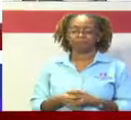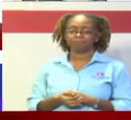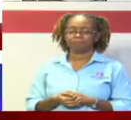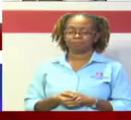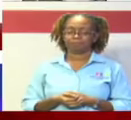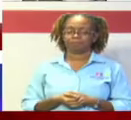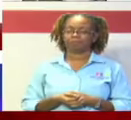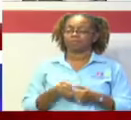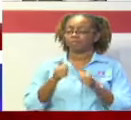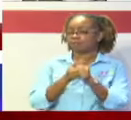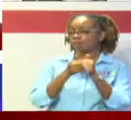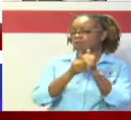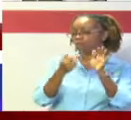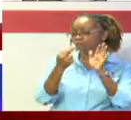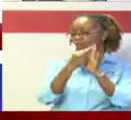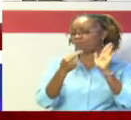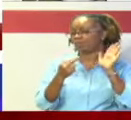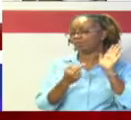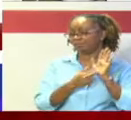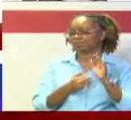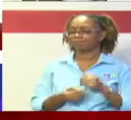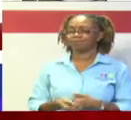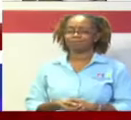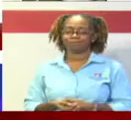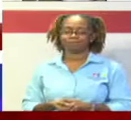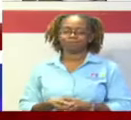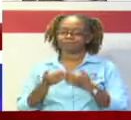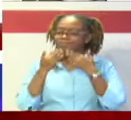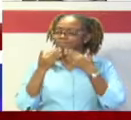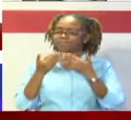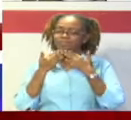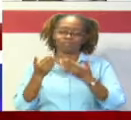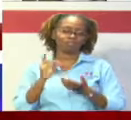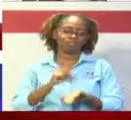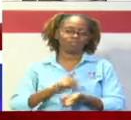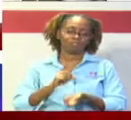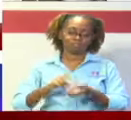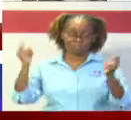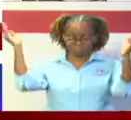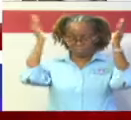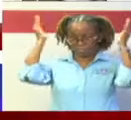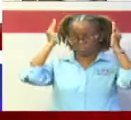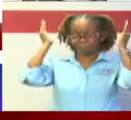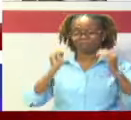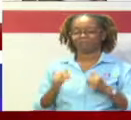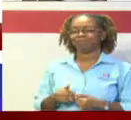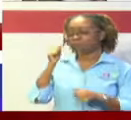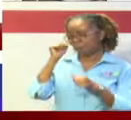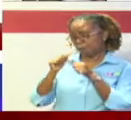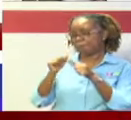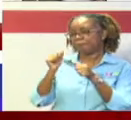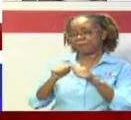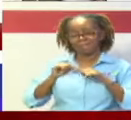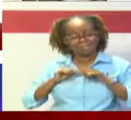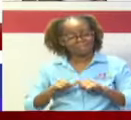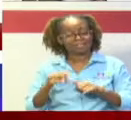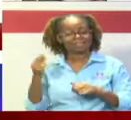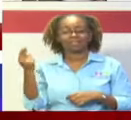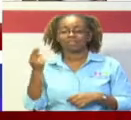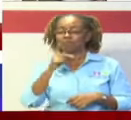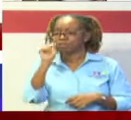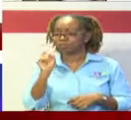Thank you very much, Dr. Hines. And I would want to remind our media representatives to stick to the two questions. We